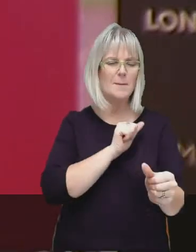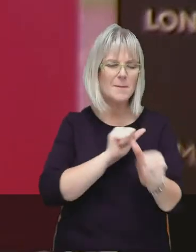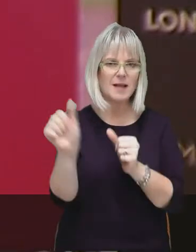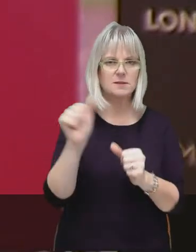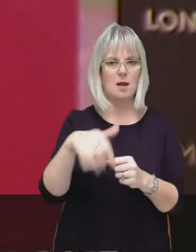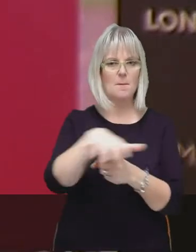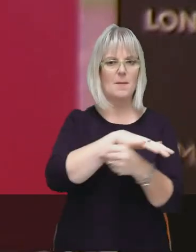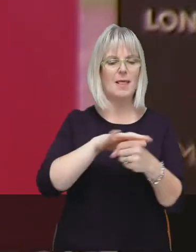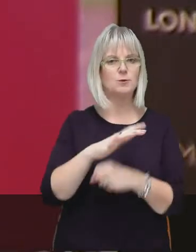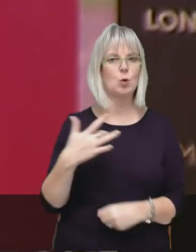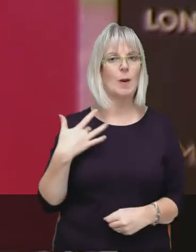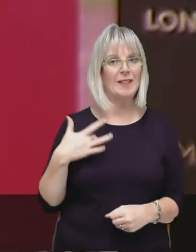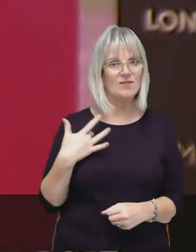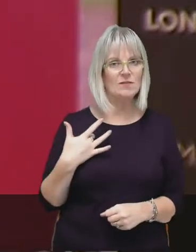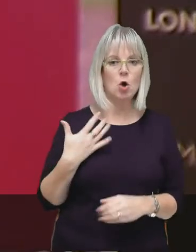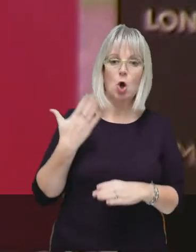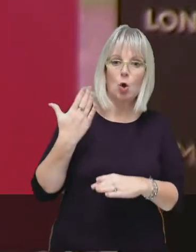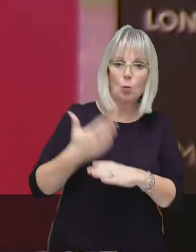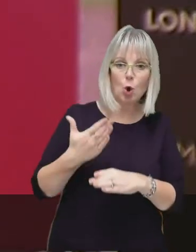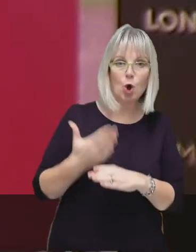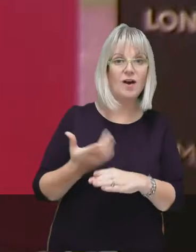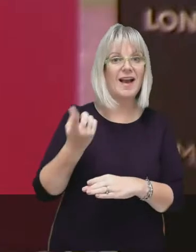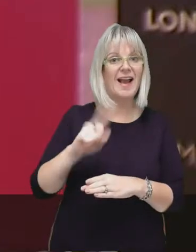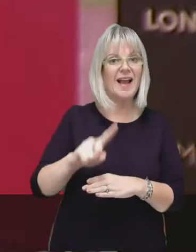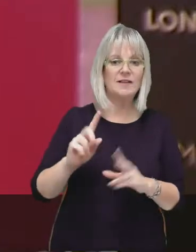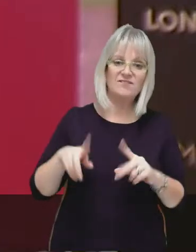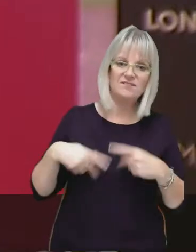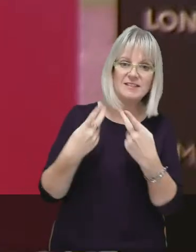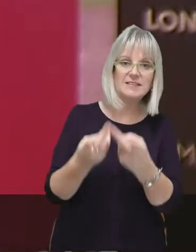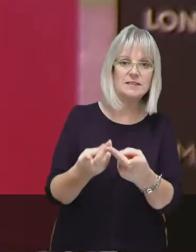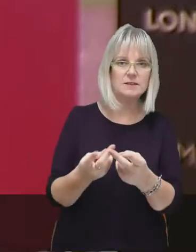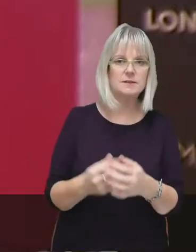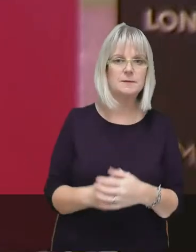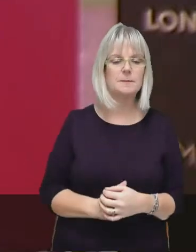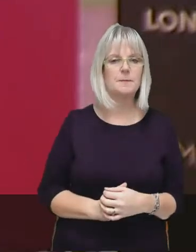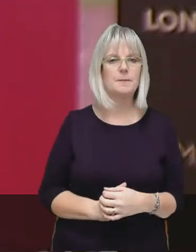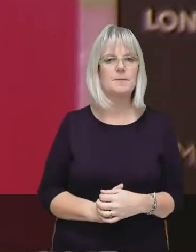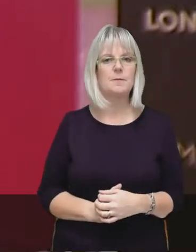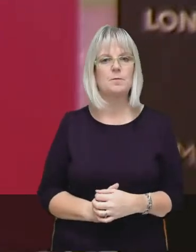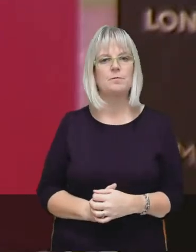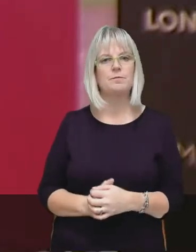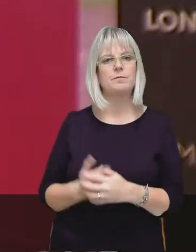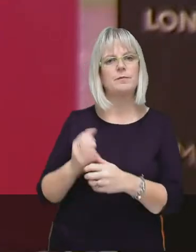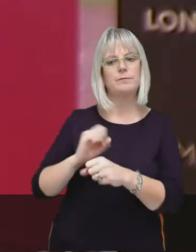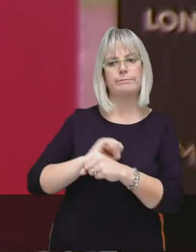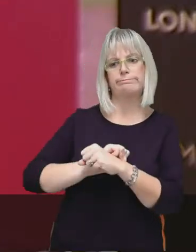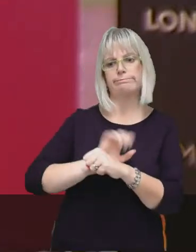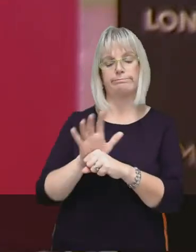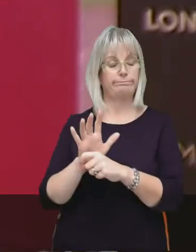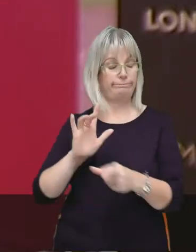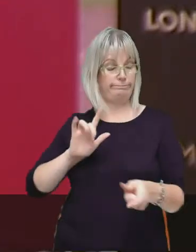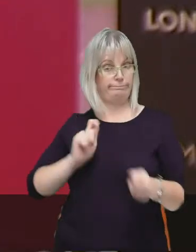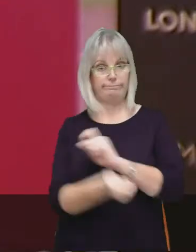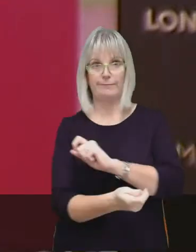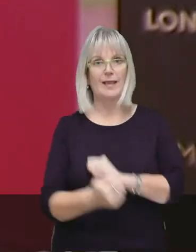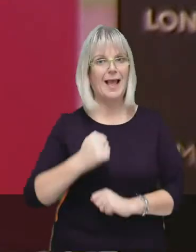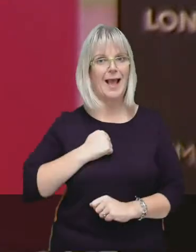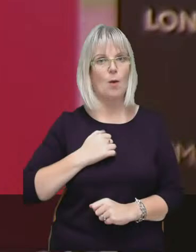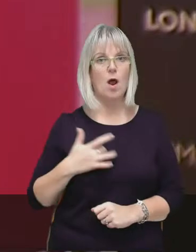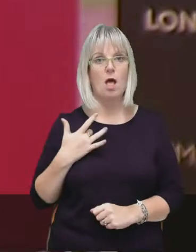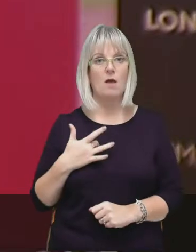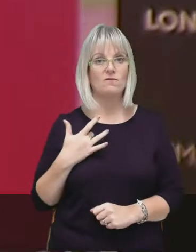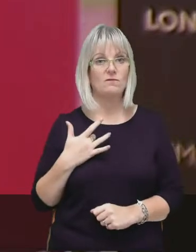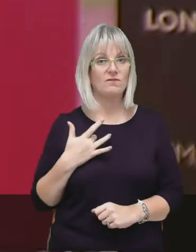visit. The pandemic has transformed our way of life. It has worsened existing problems for